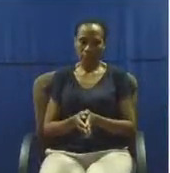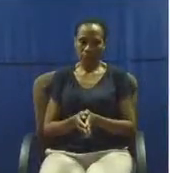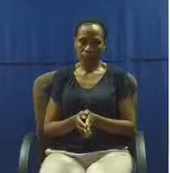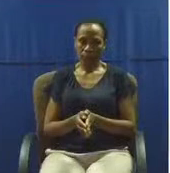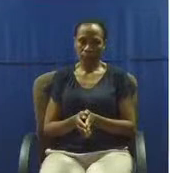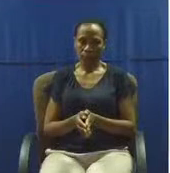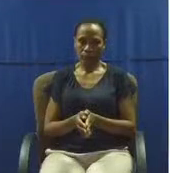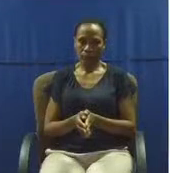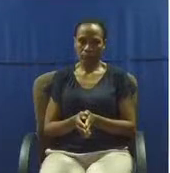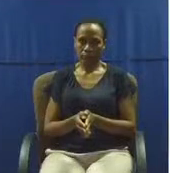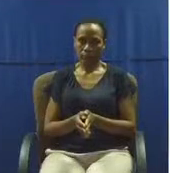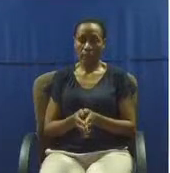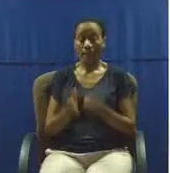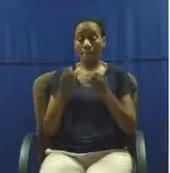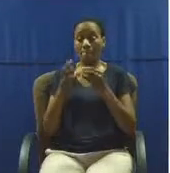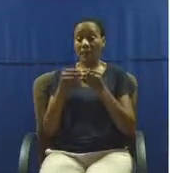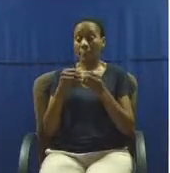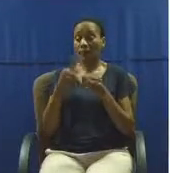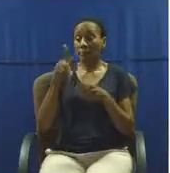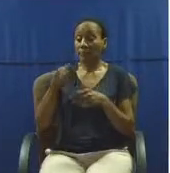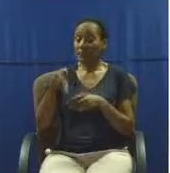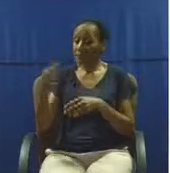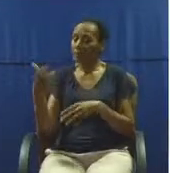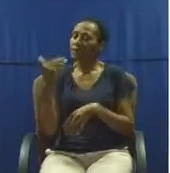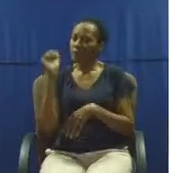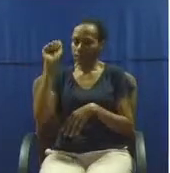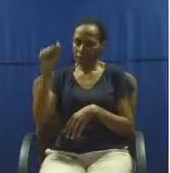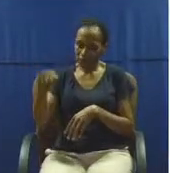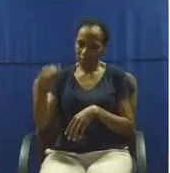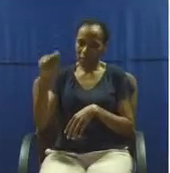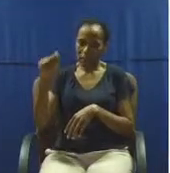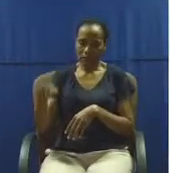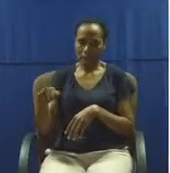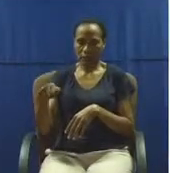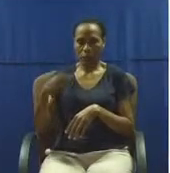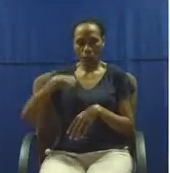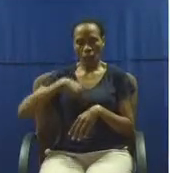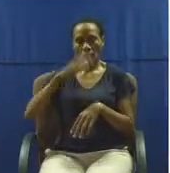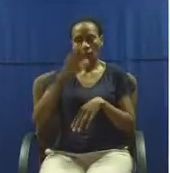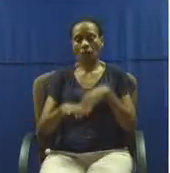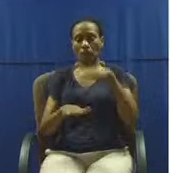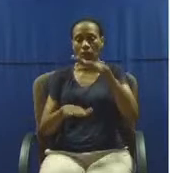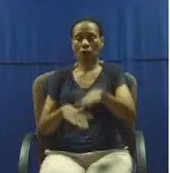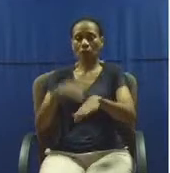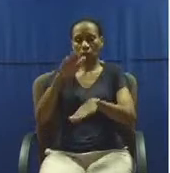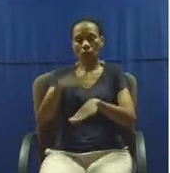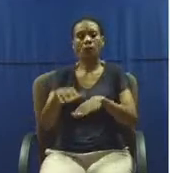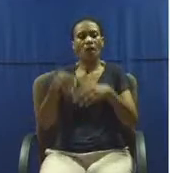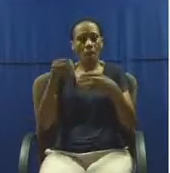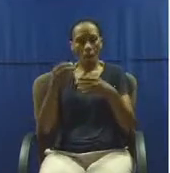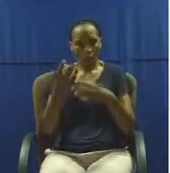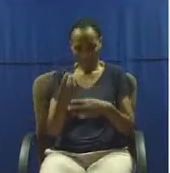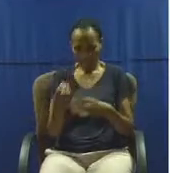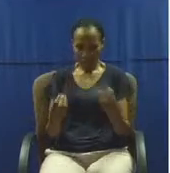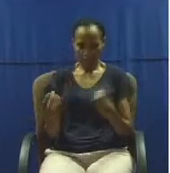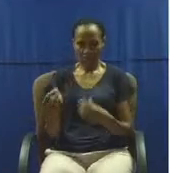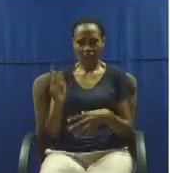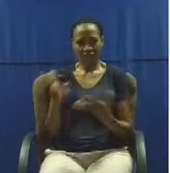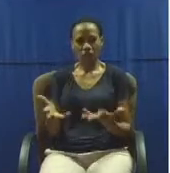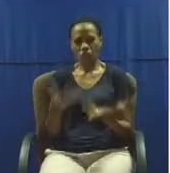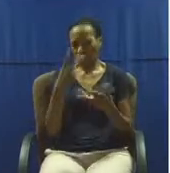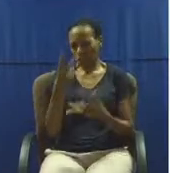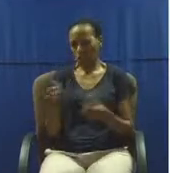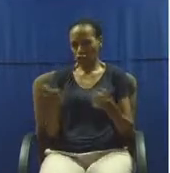Honorable Jumat Peterson, yes, we are taking measures. Security situation in our country